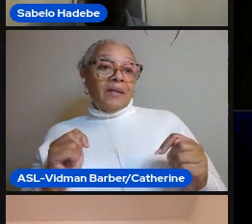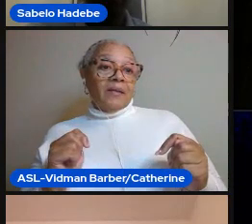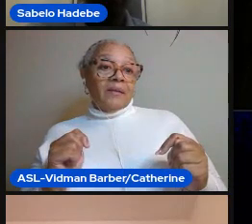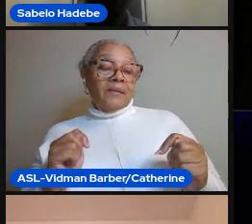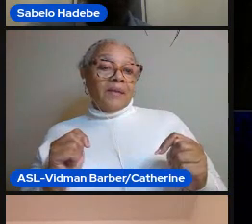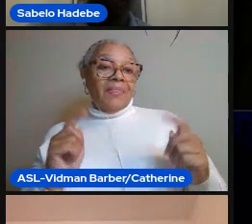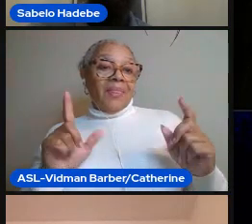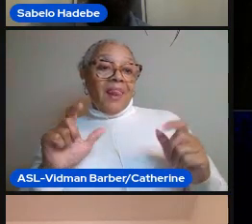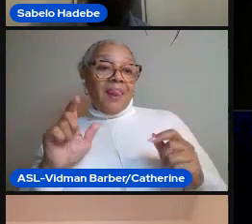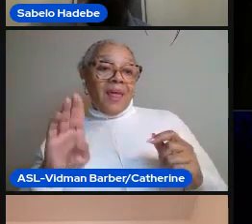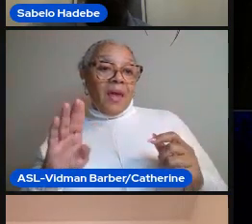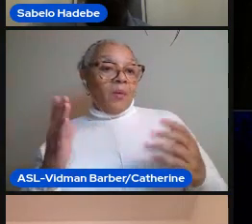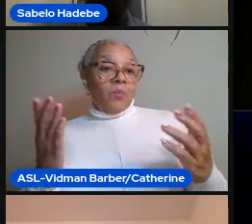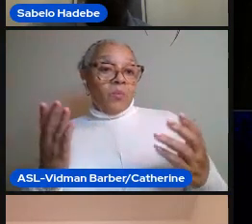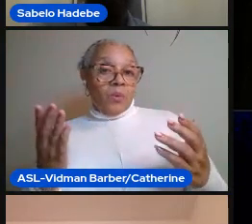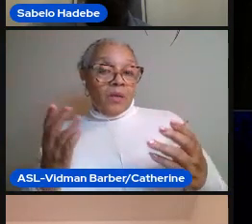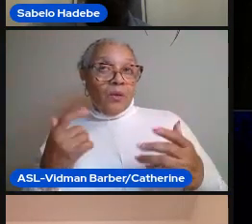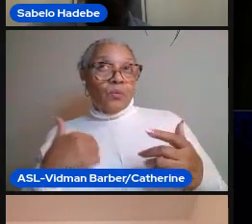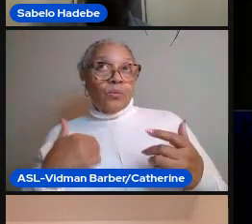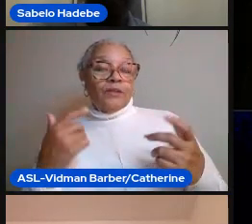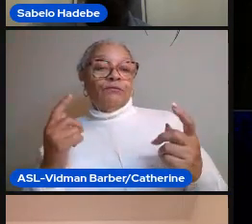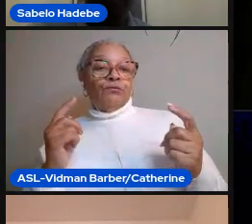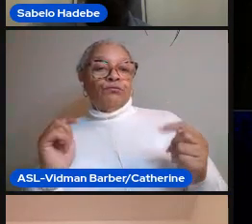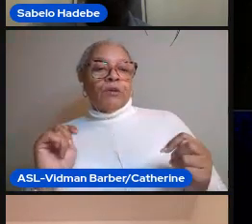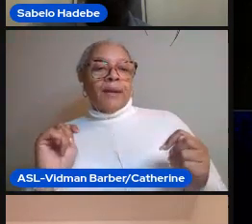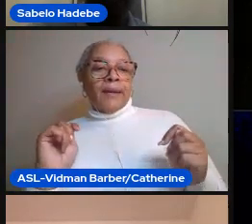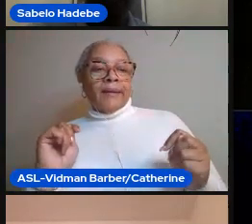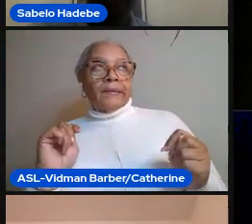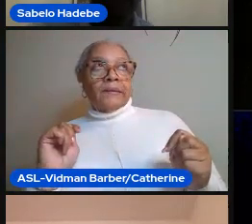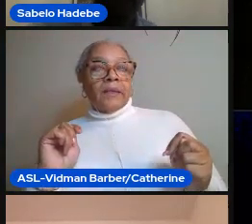is we've tried